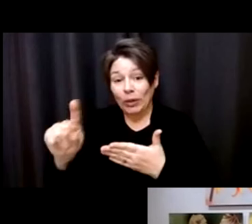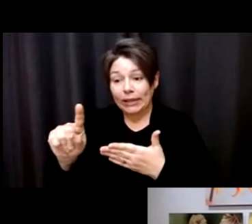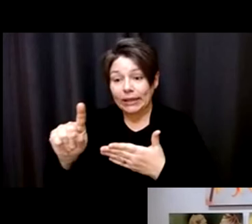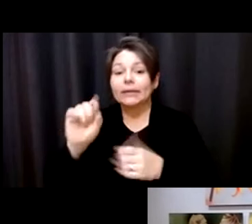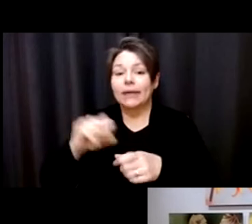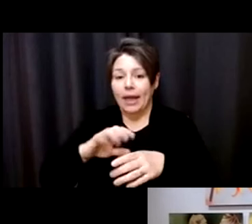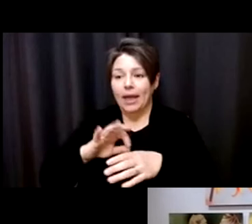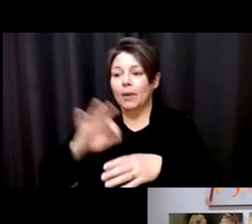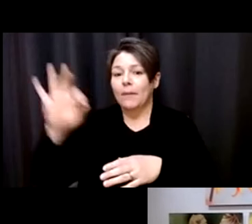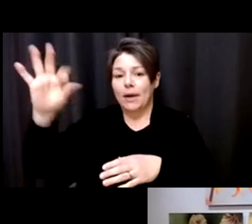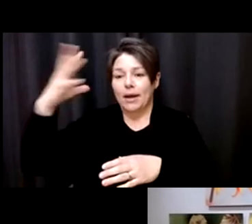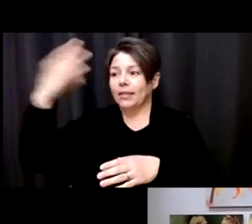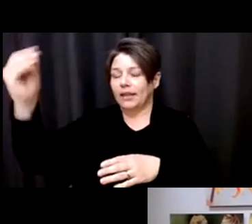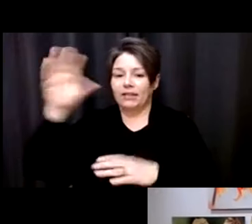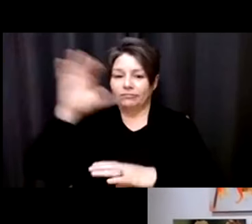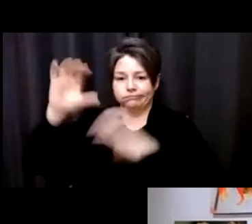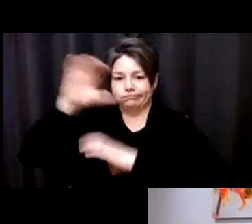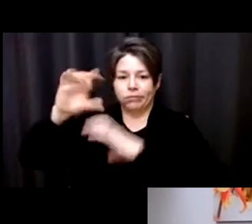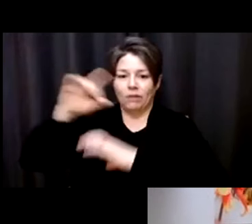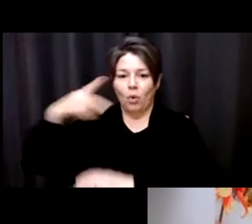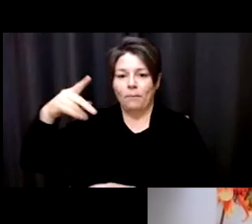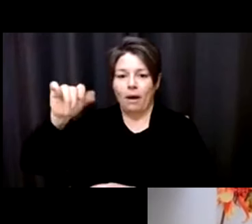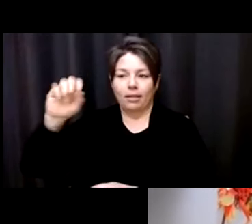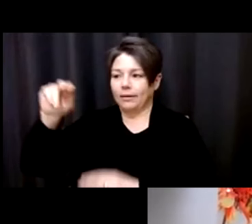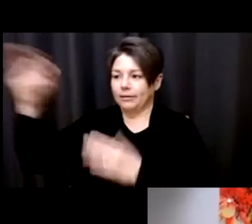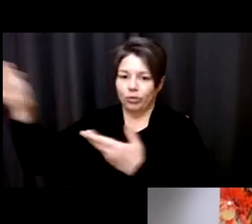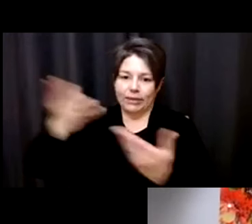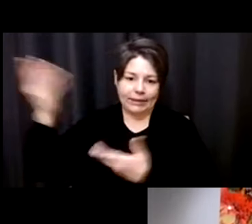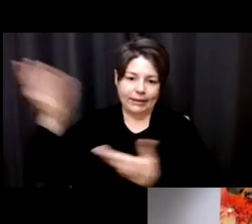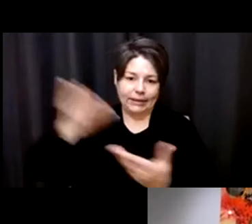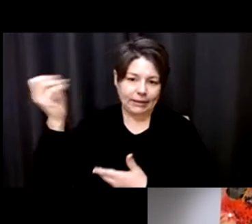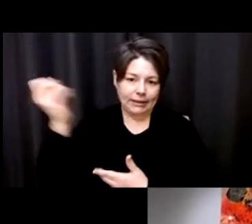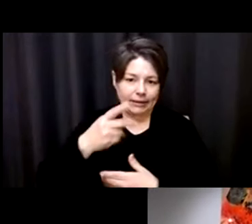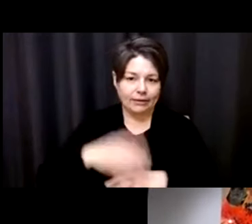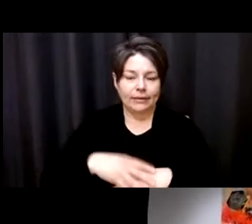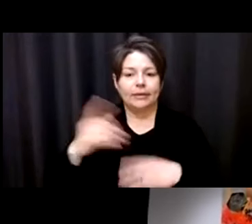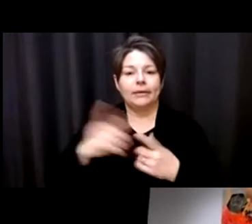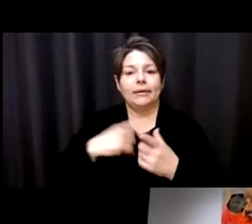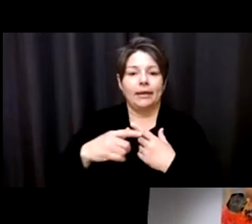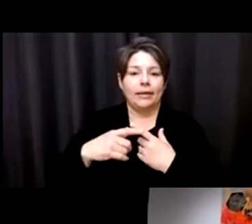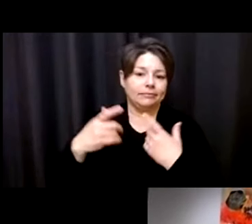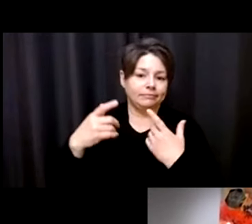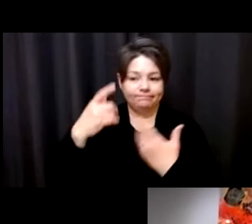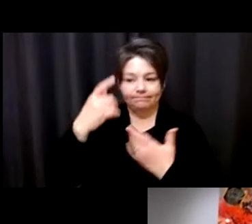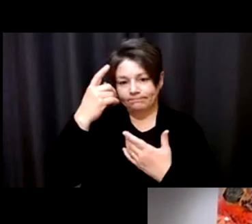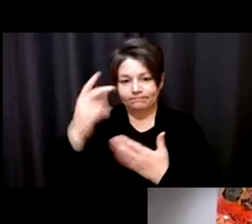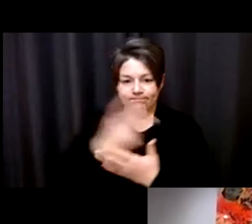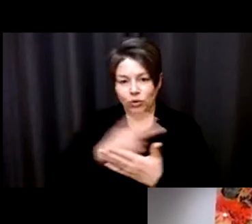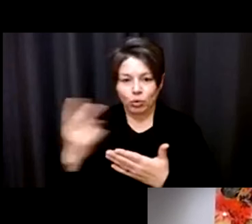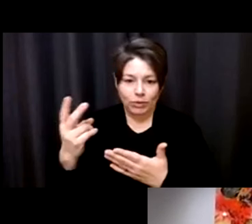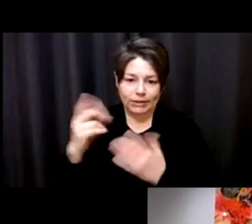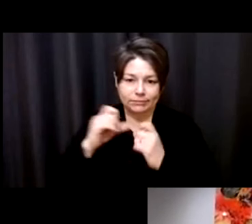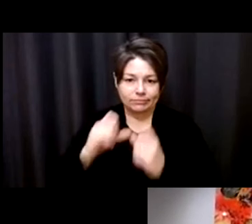hive and forage and bring pollen back. And then, you know, for the last 2 weeks, and then